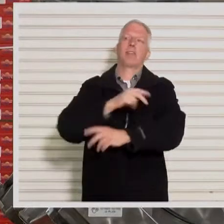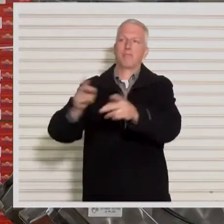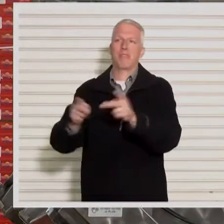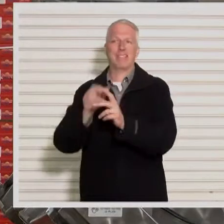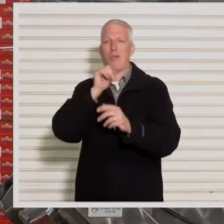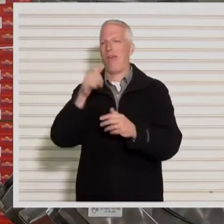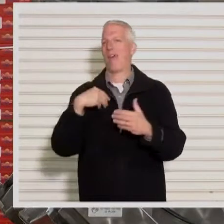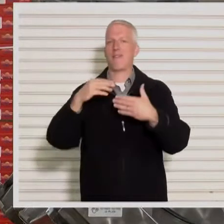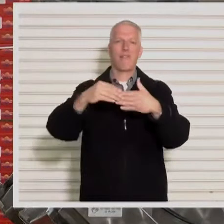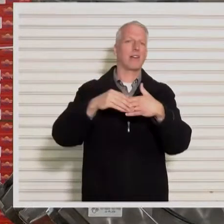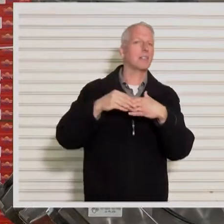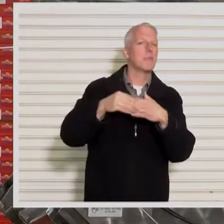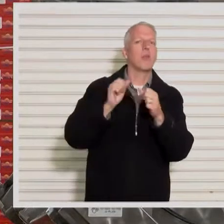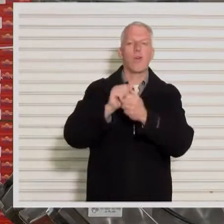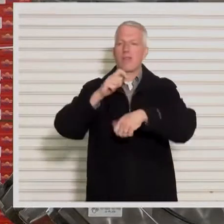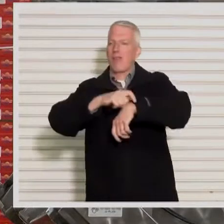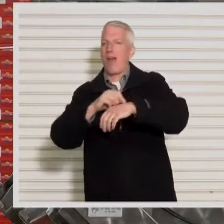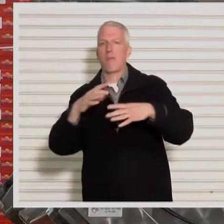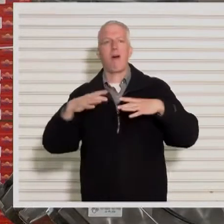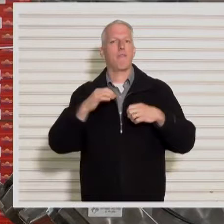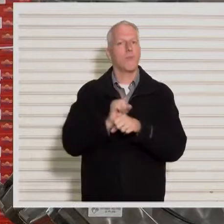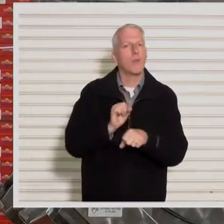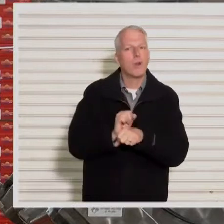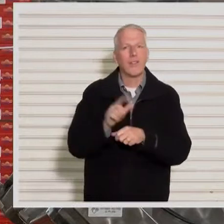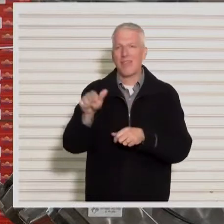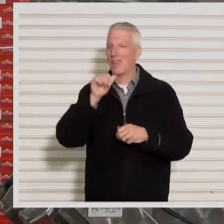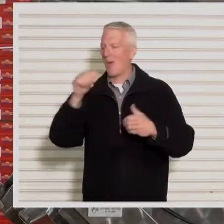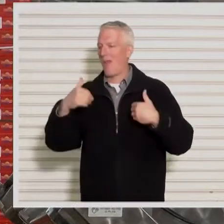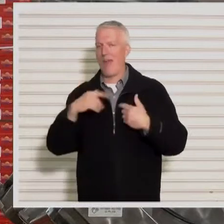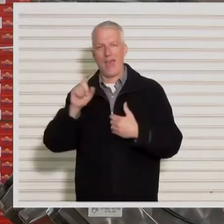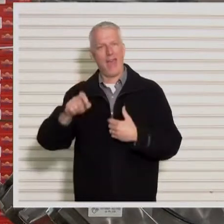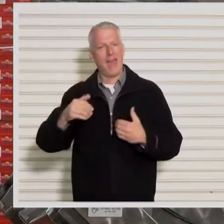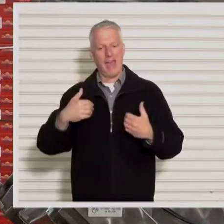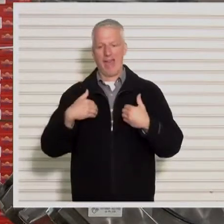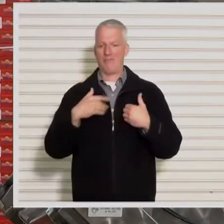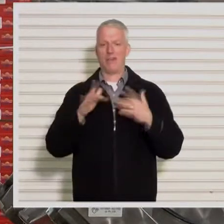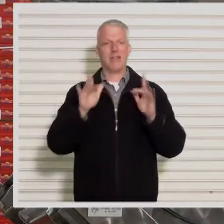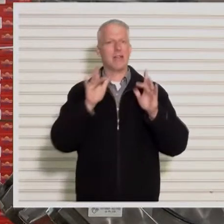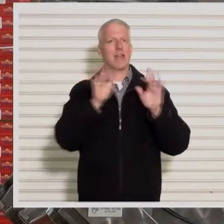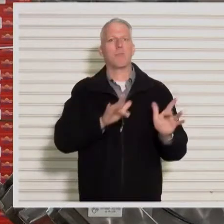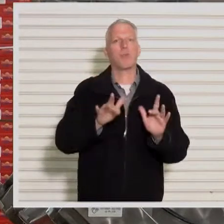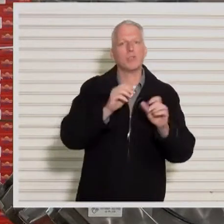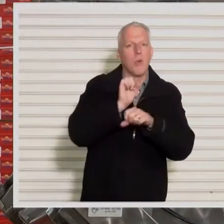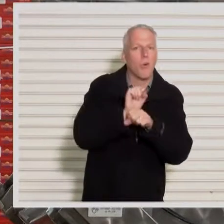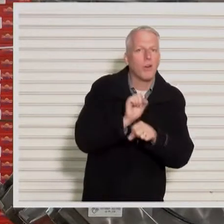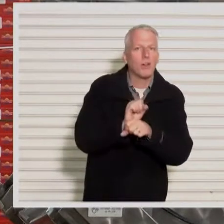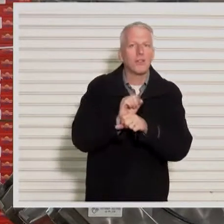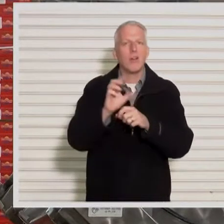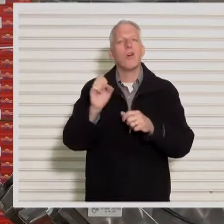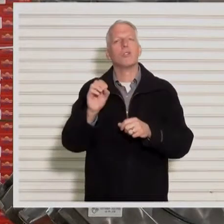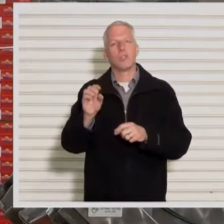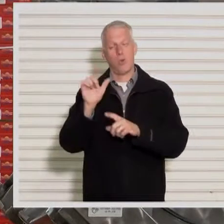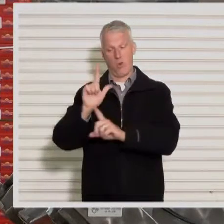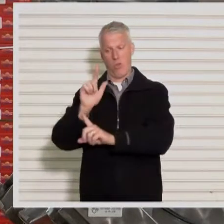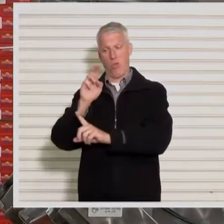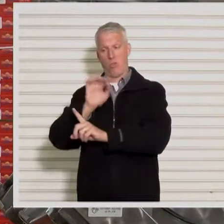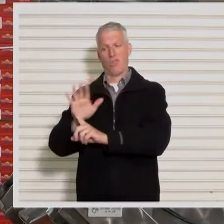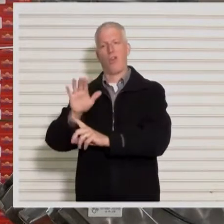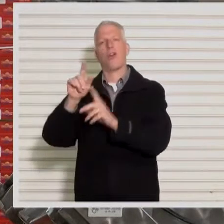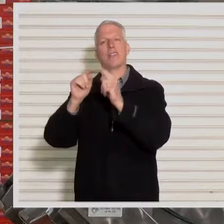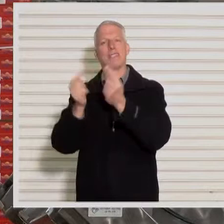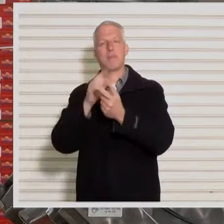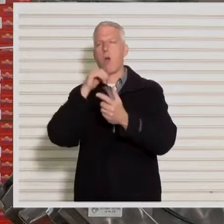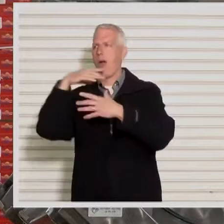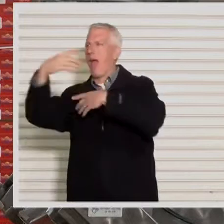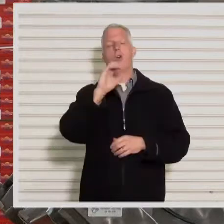have the flexibility with time off work. They don't necessarily have computers at work. So again, Luz and her team from TODEC are out in